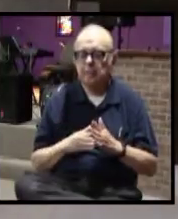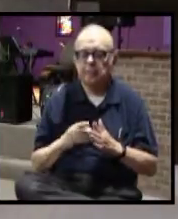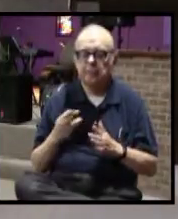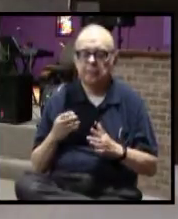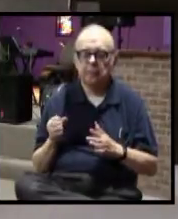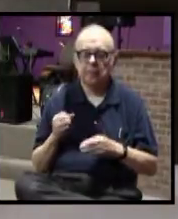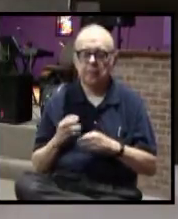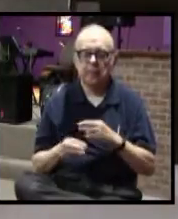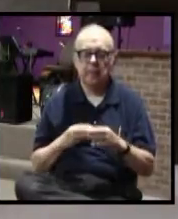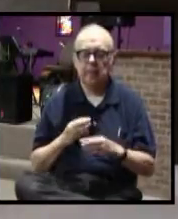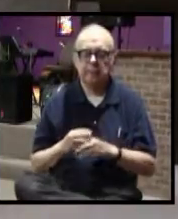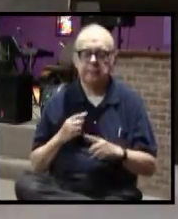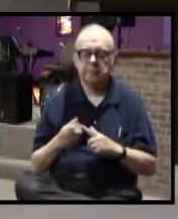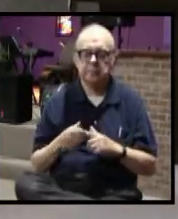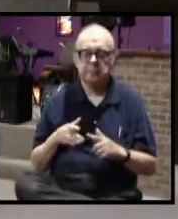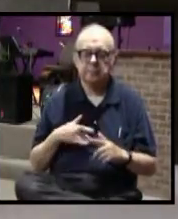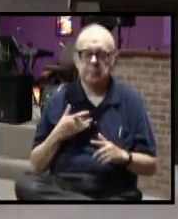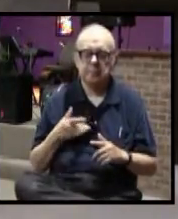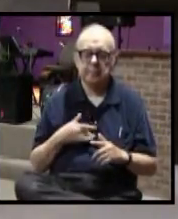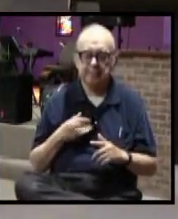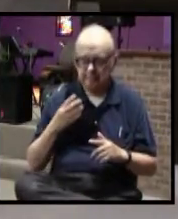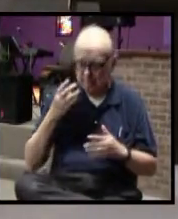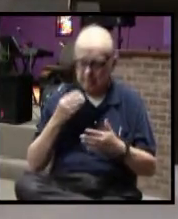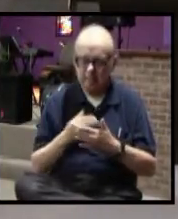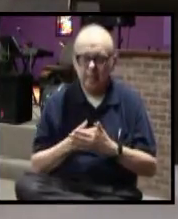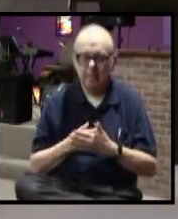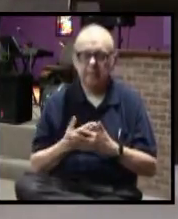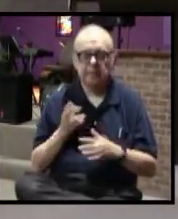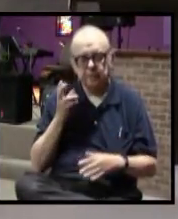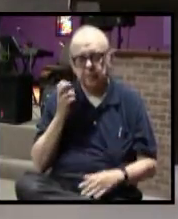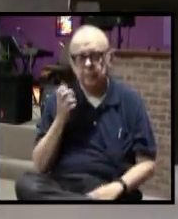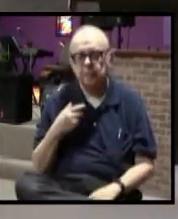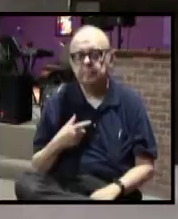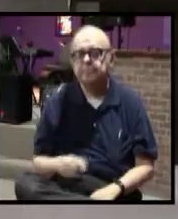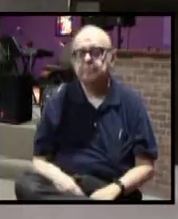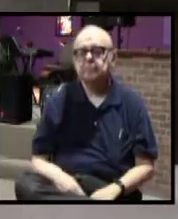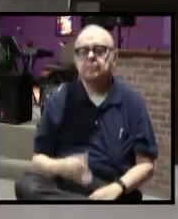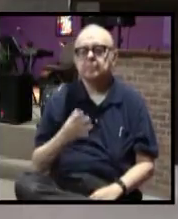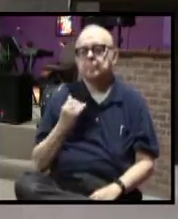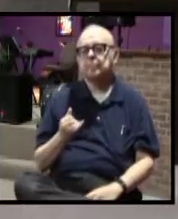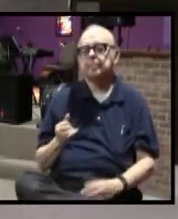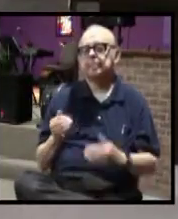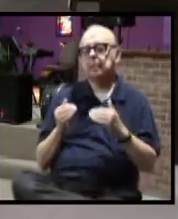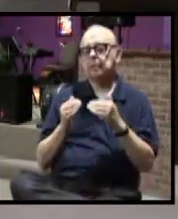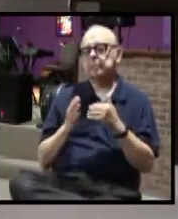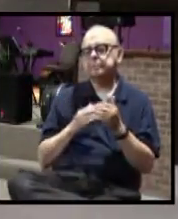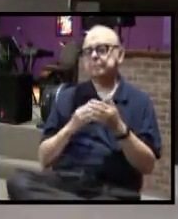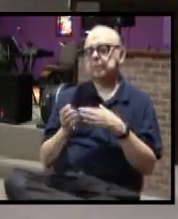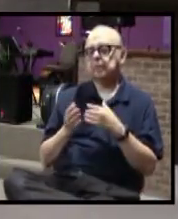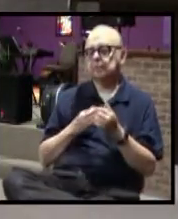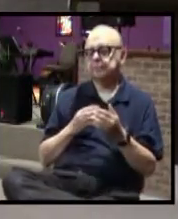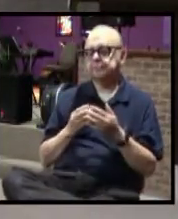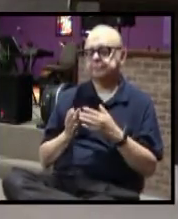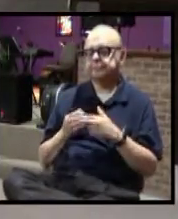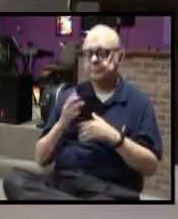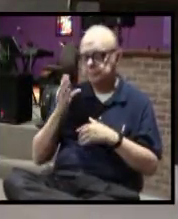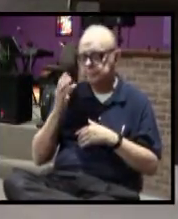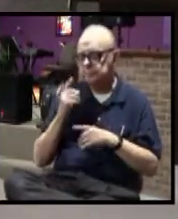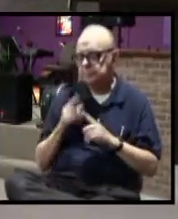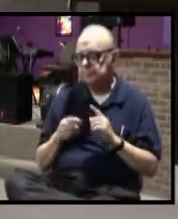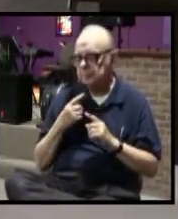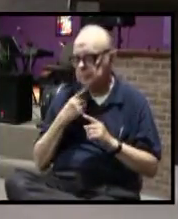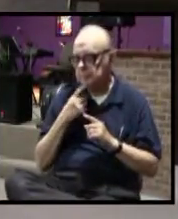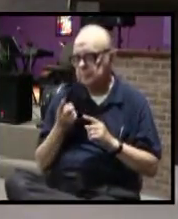cool in the middle and high school worlds. Then I will feel like Christopher's voice has been heard. Because even though